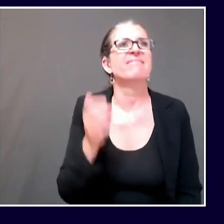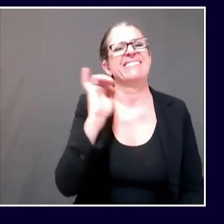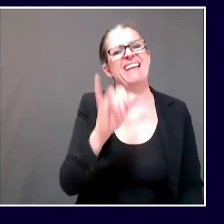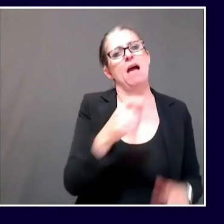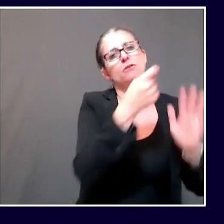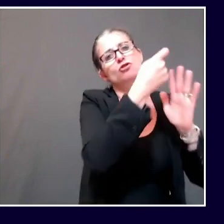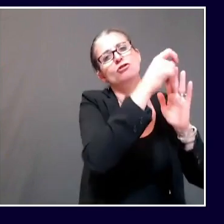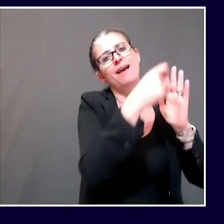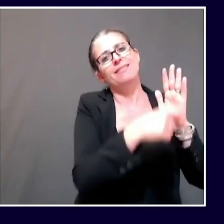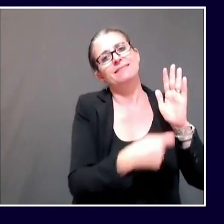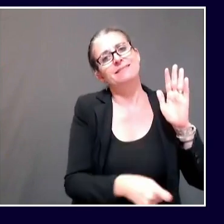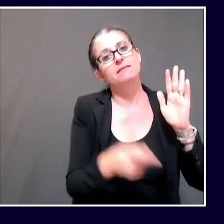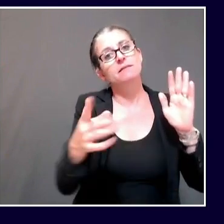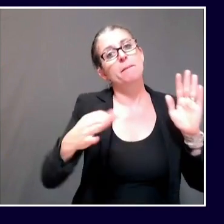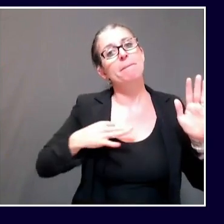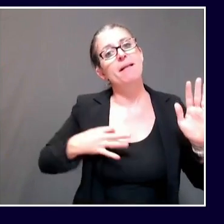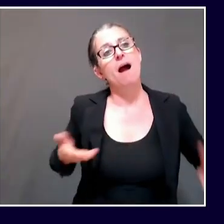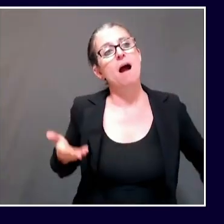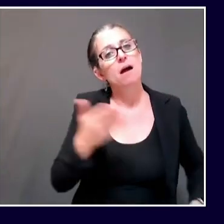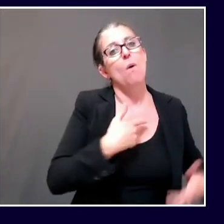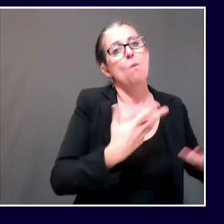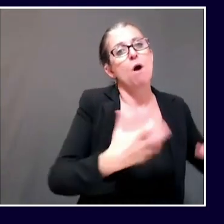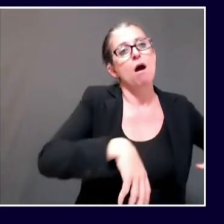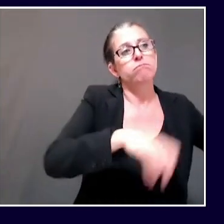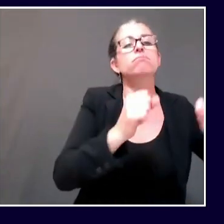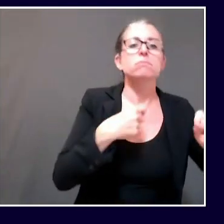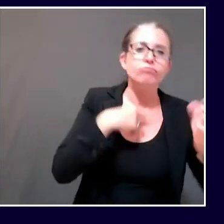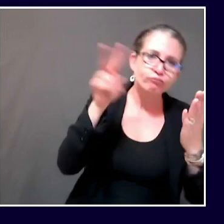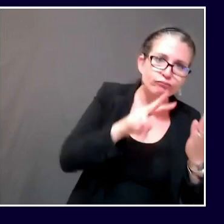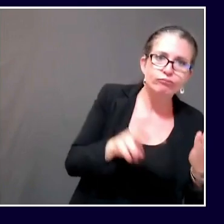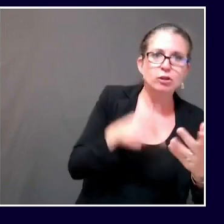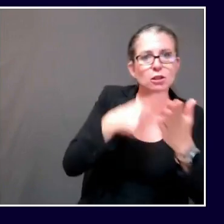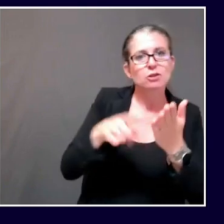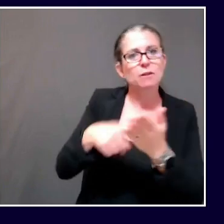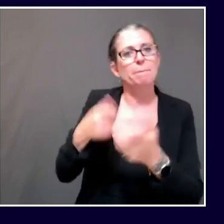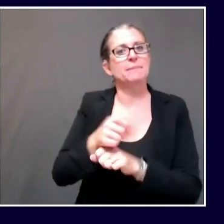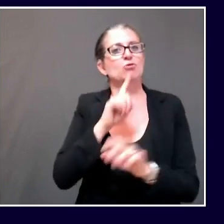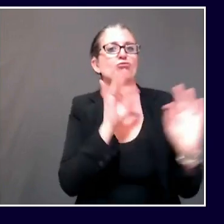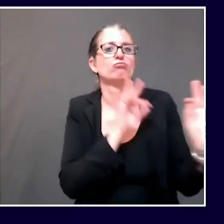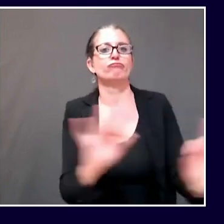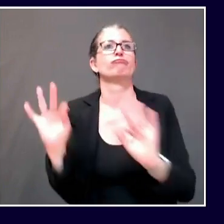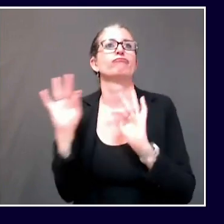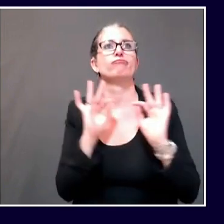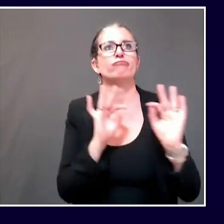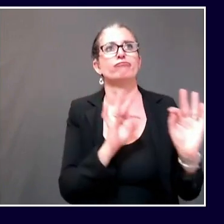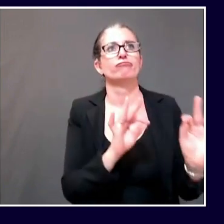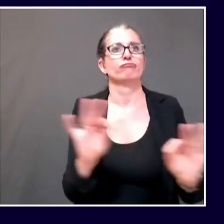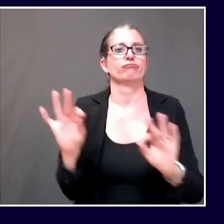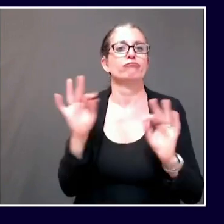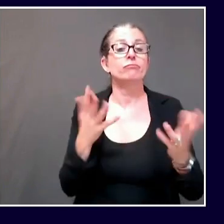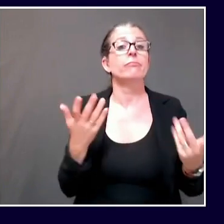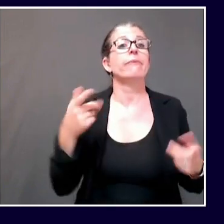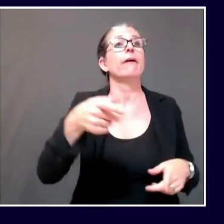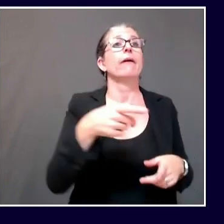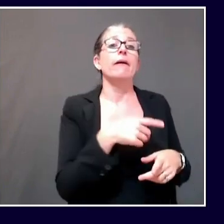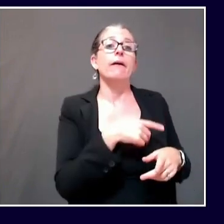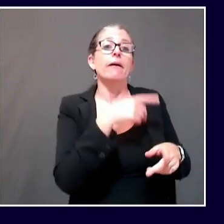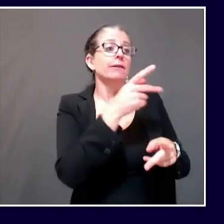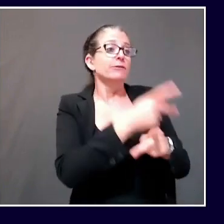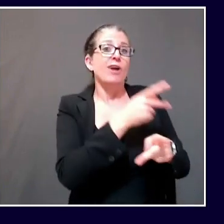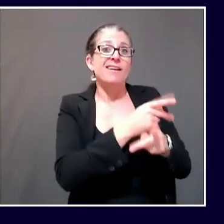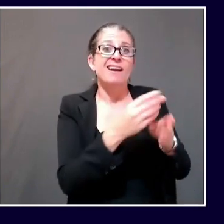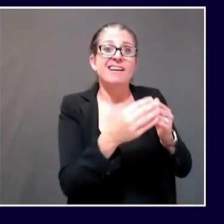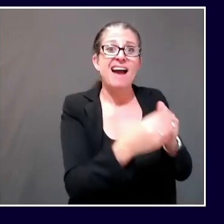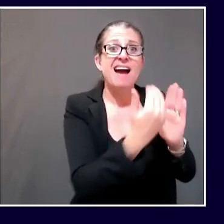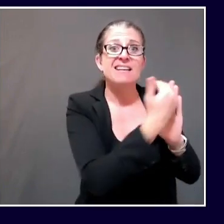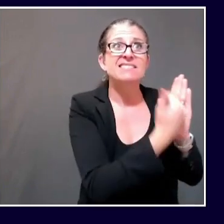our departments. Our Office of Child and Family Services, for example, did childcare guidance on it, working with our public health experts. In